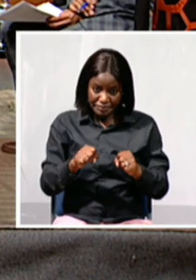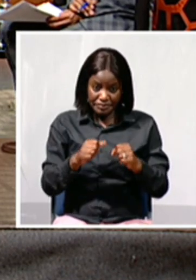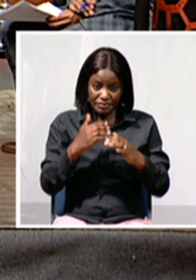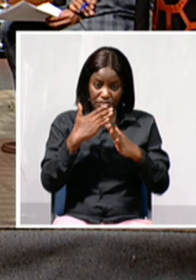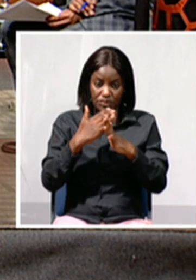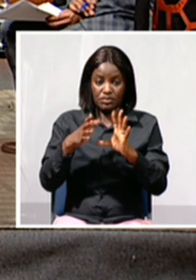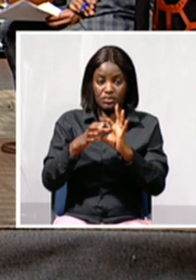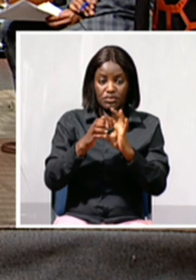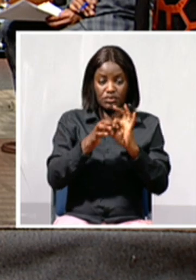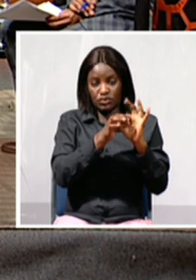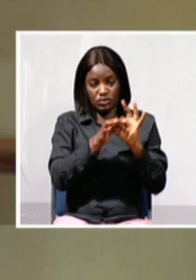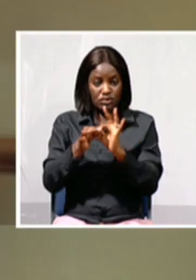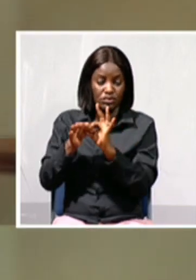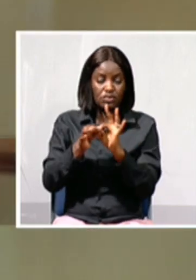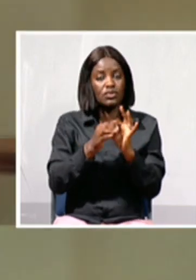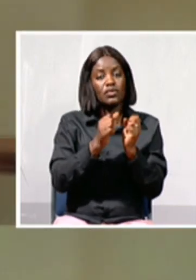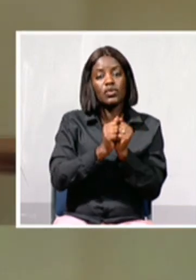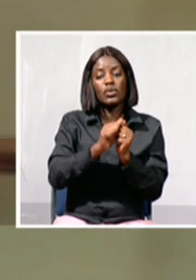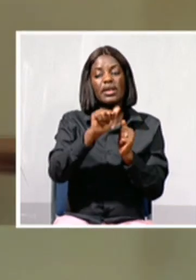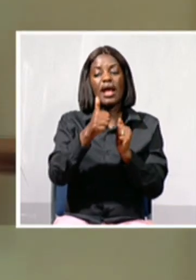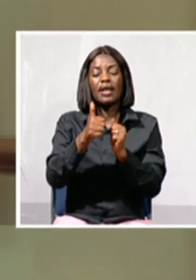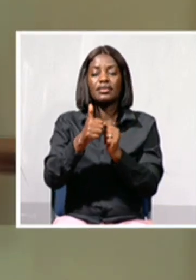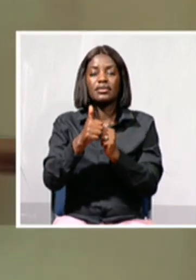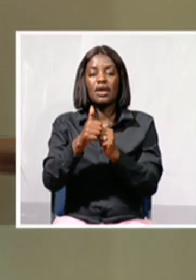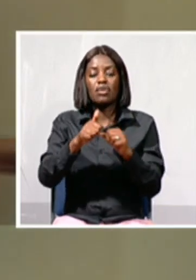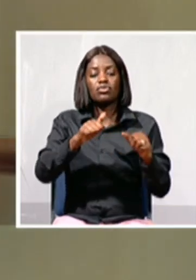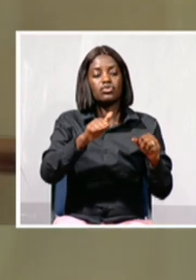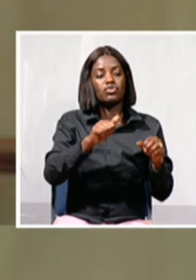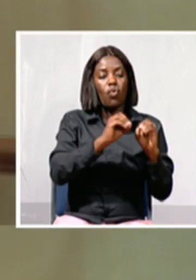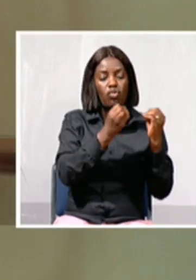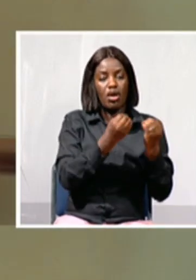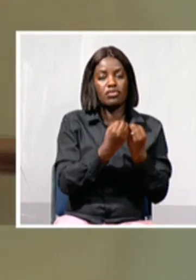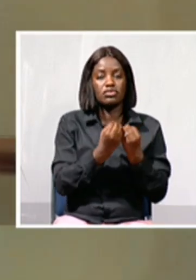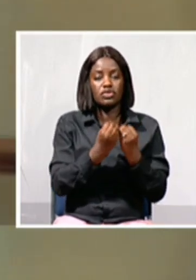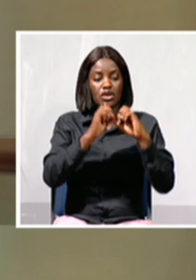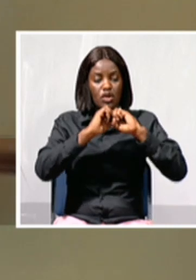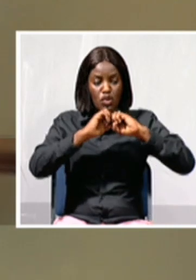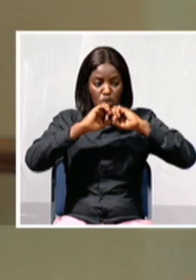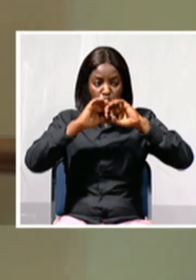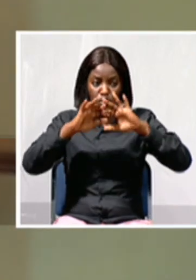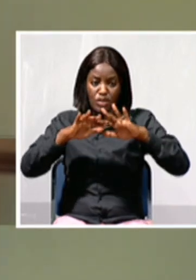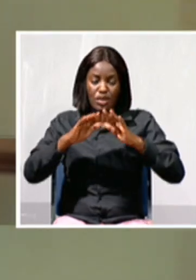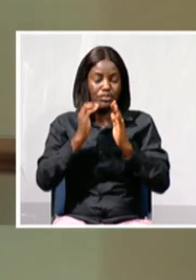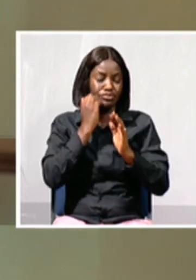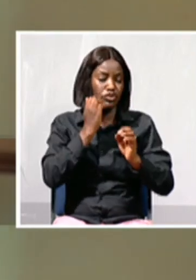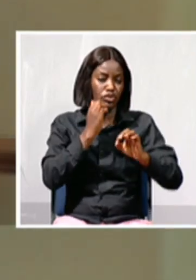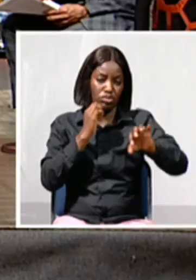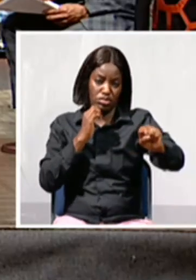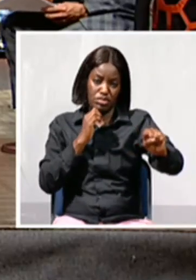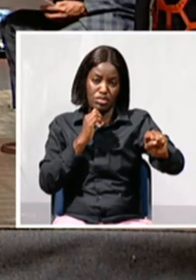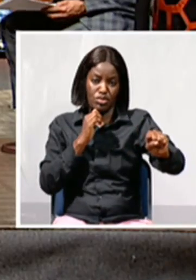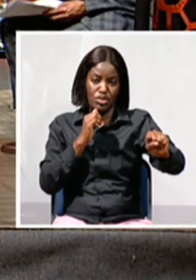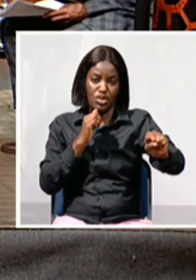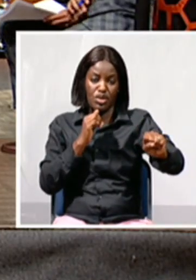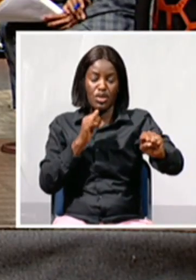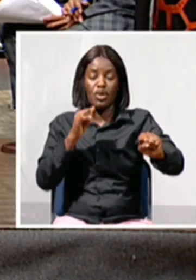And truth be told, I want to believe that, well, of course not this year. So, please park that thought for a brief moment. All right.